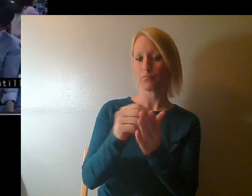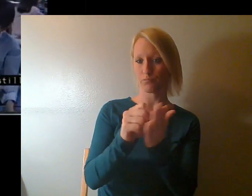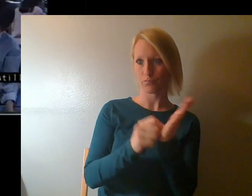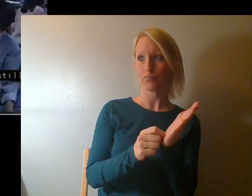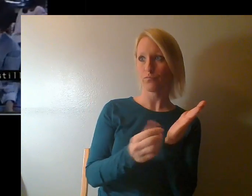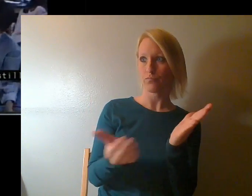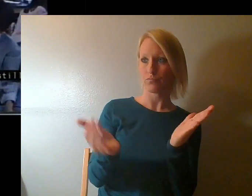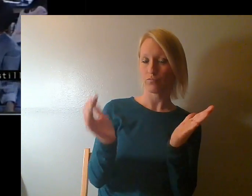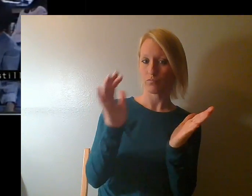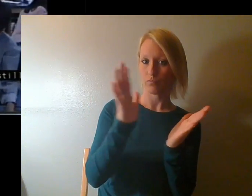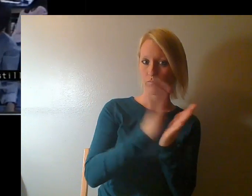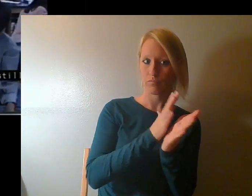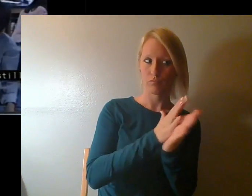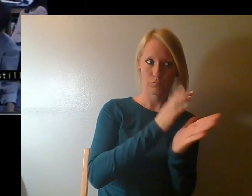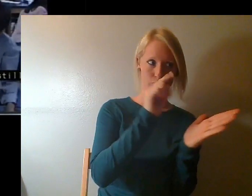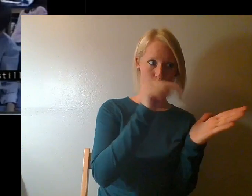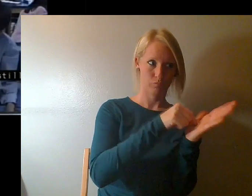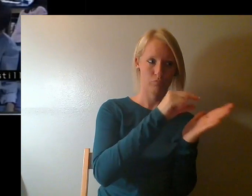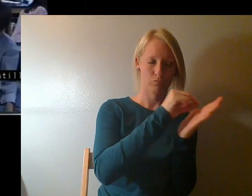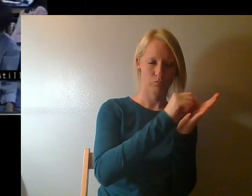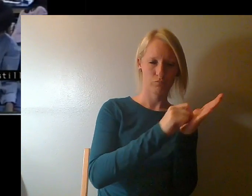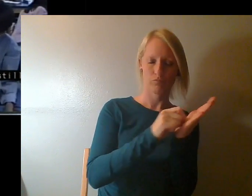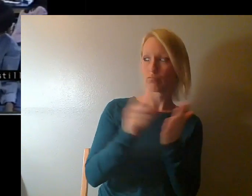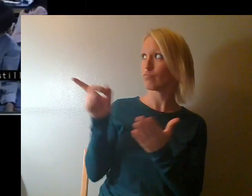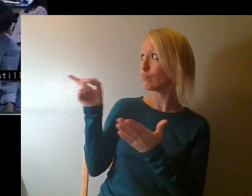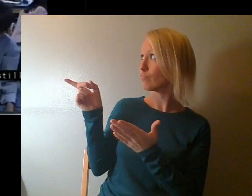Cell membrane.